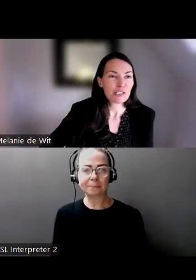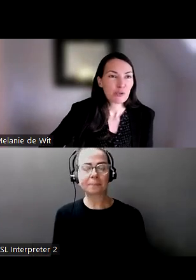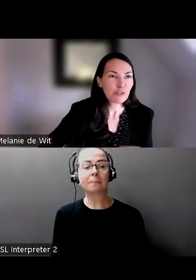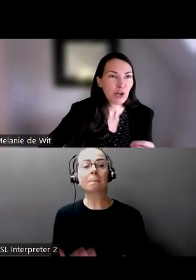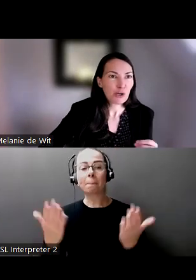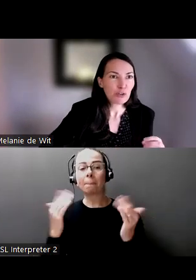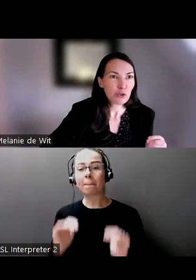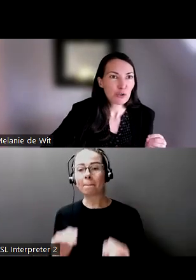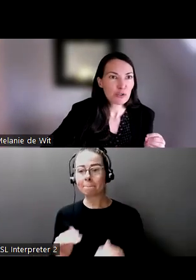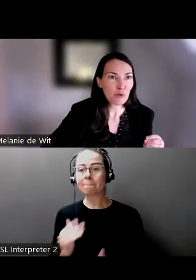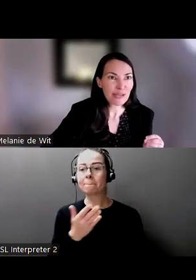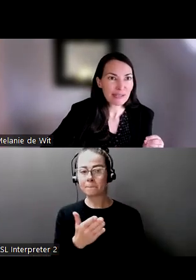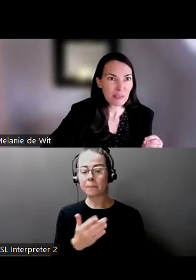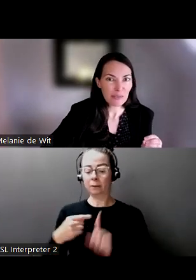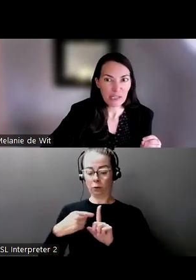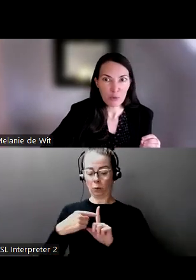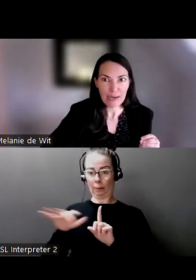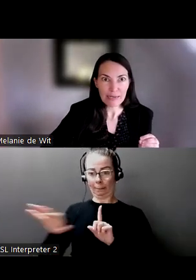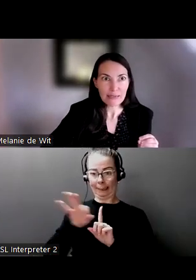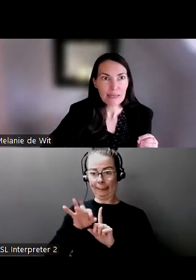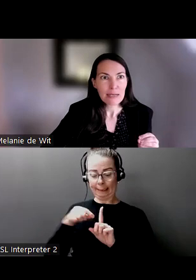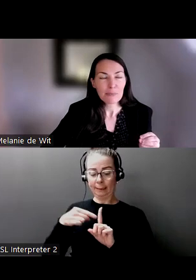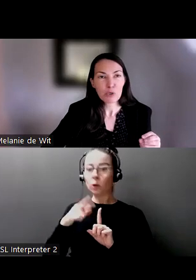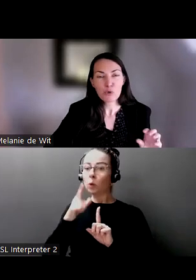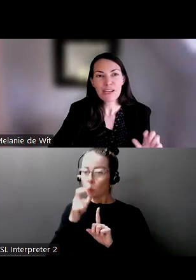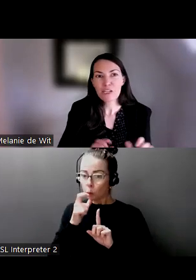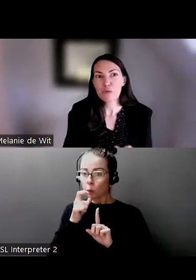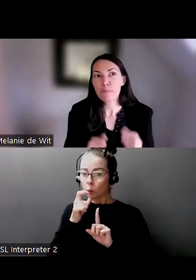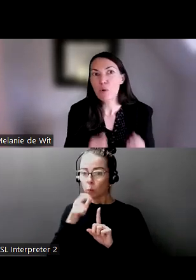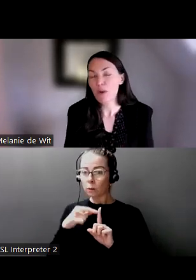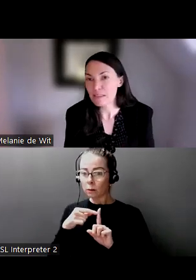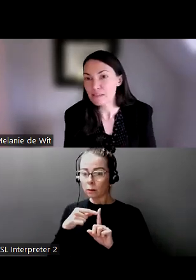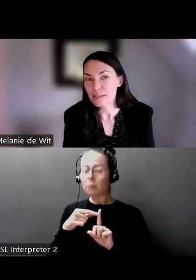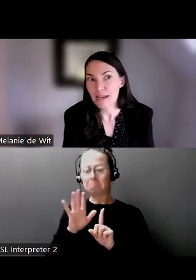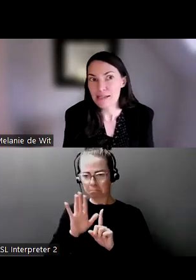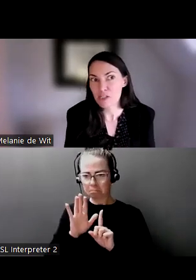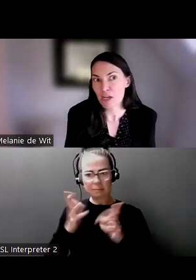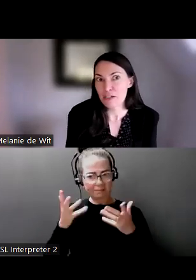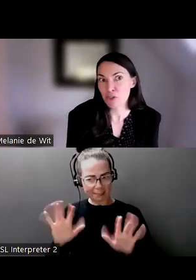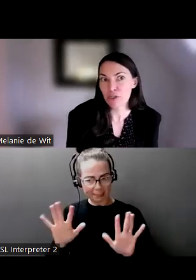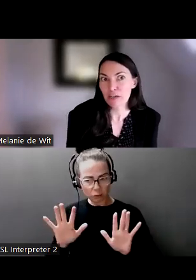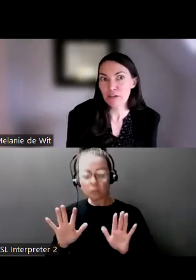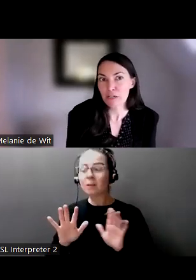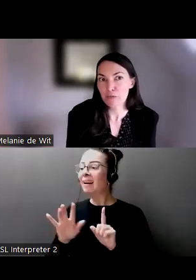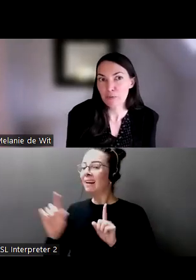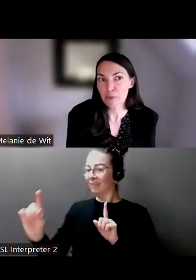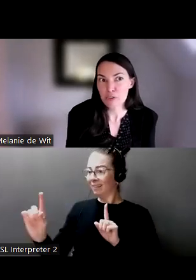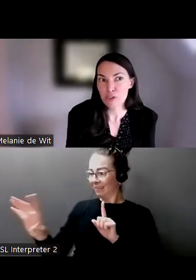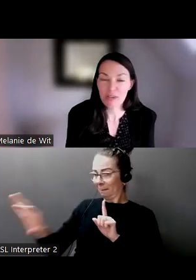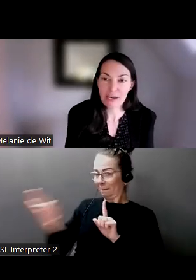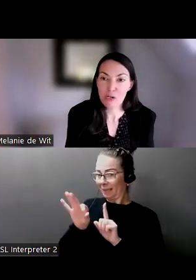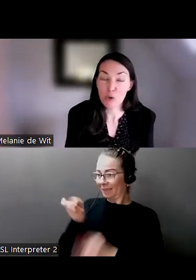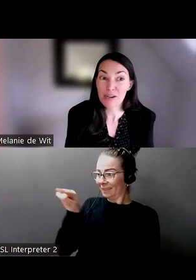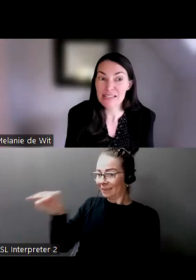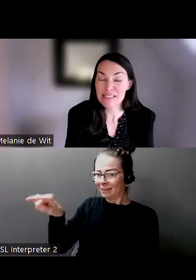All right, so we've gone over who's writing the POA, but who can you appoint as an attorney for